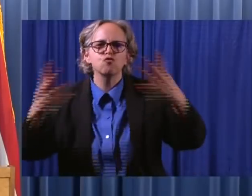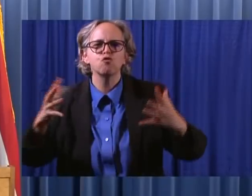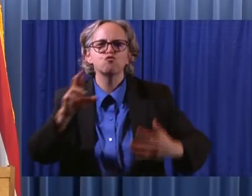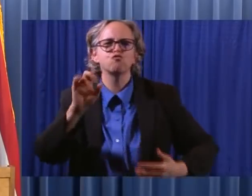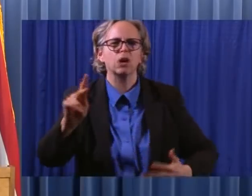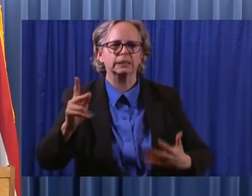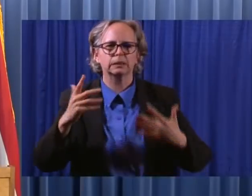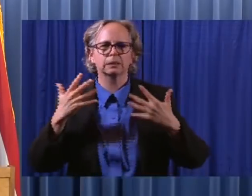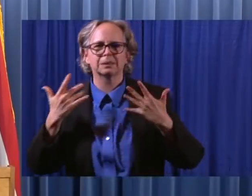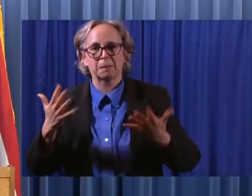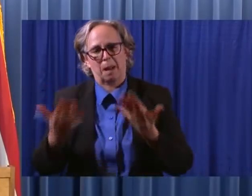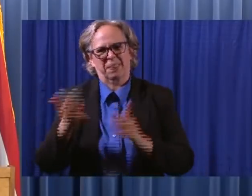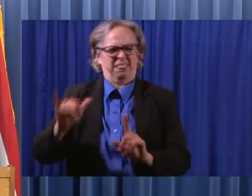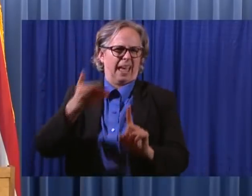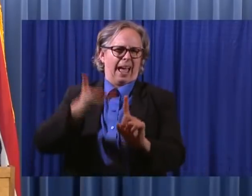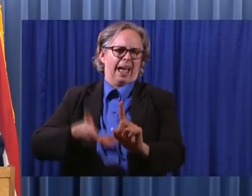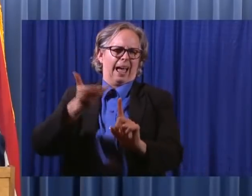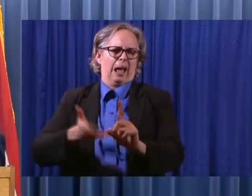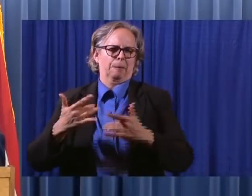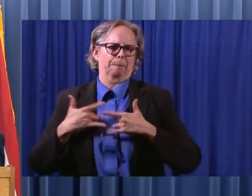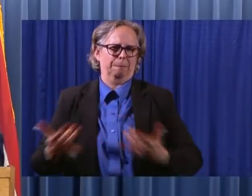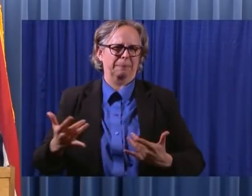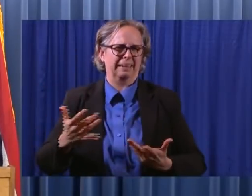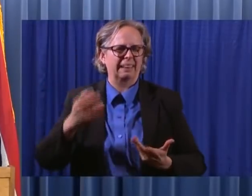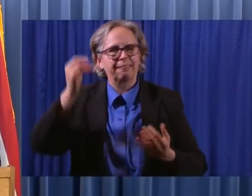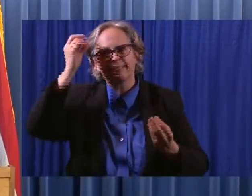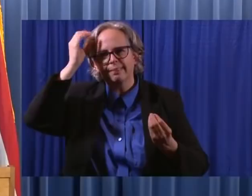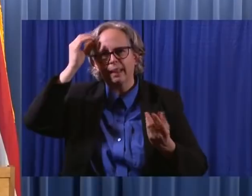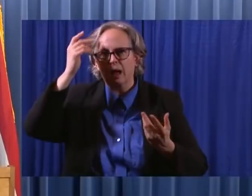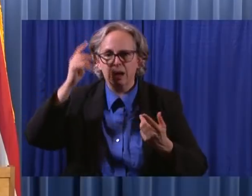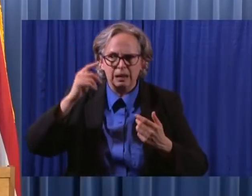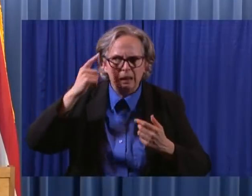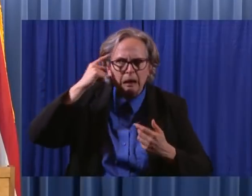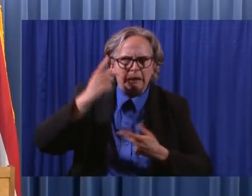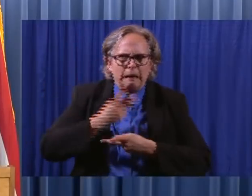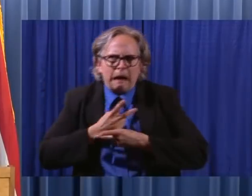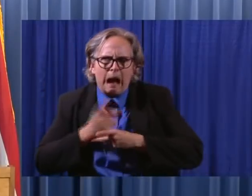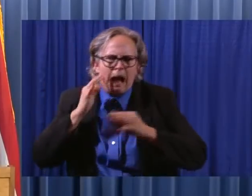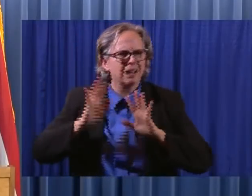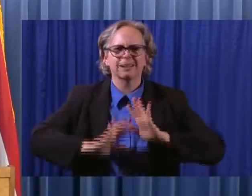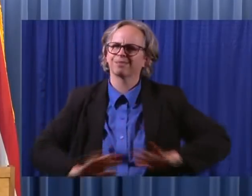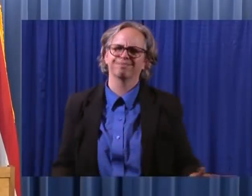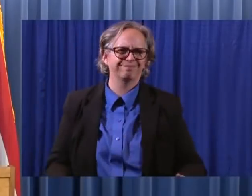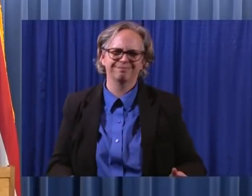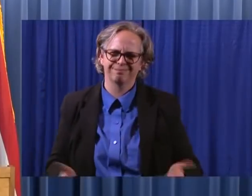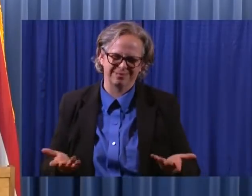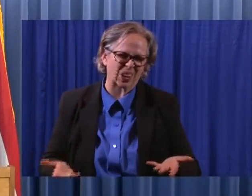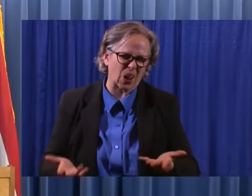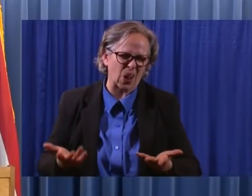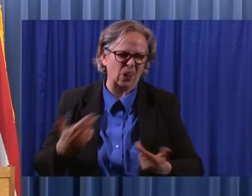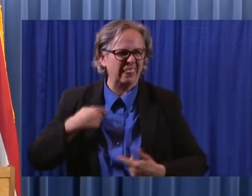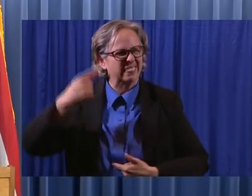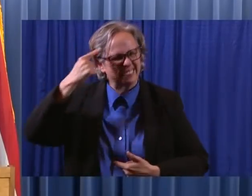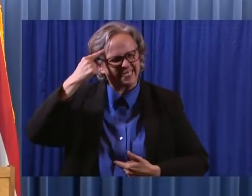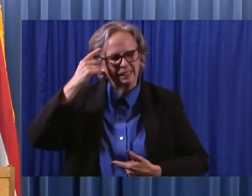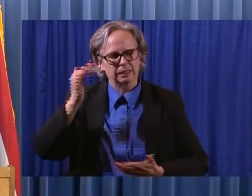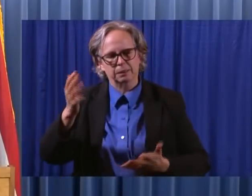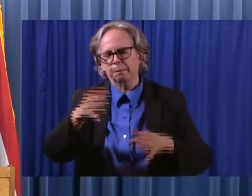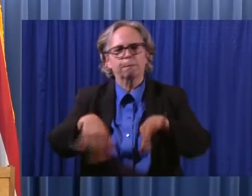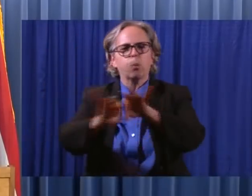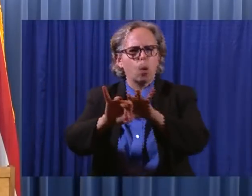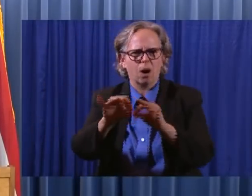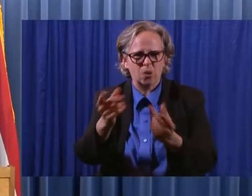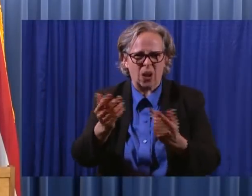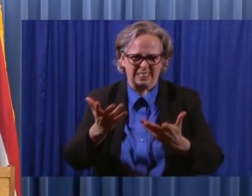more information before we really can conclude what it is and why it is. But we do know the importance of identifying individuals, making sure